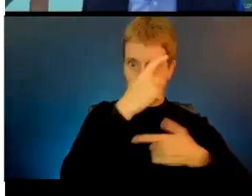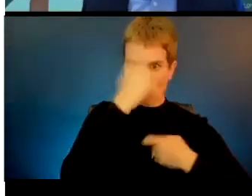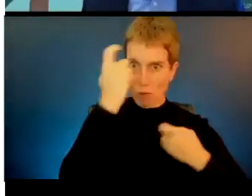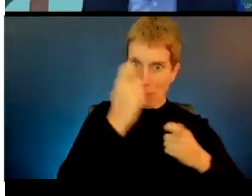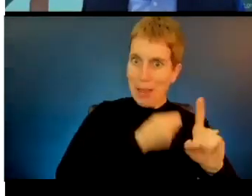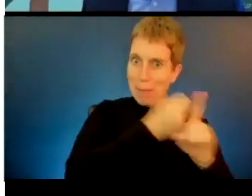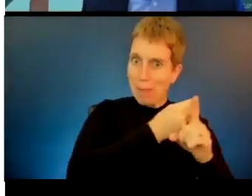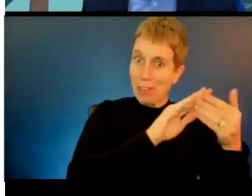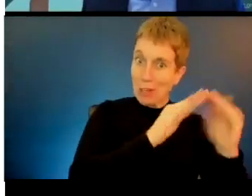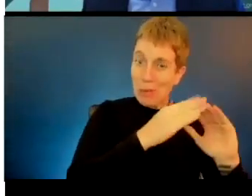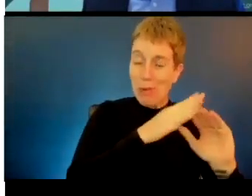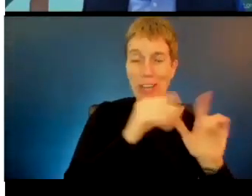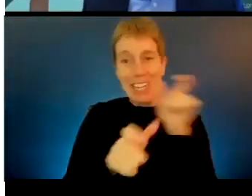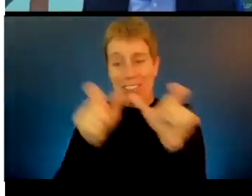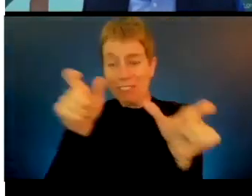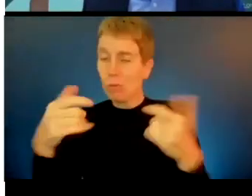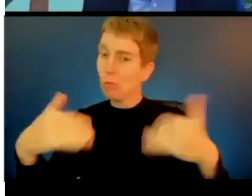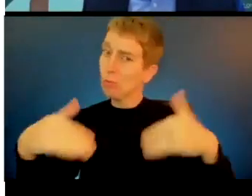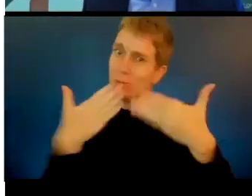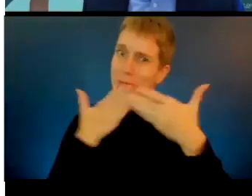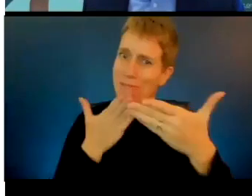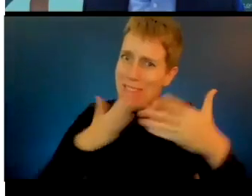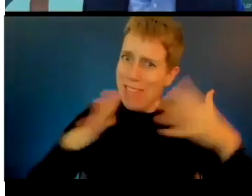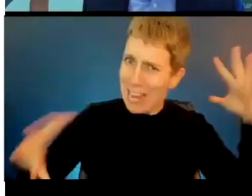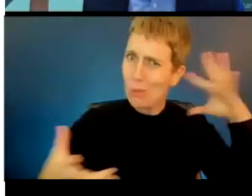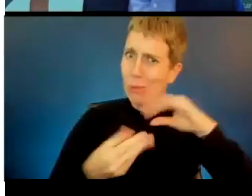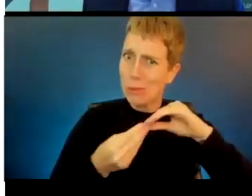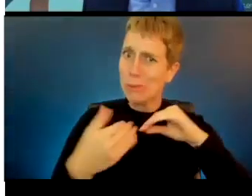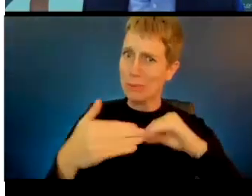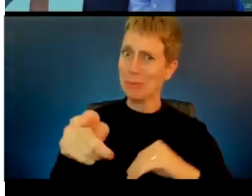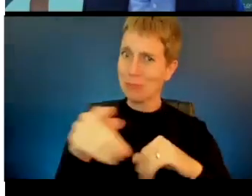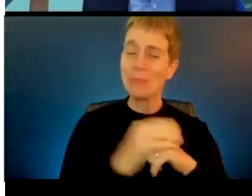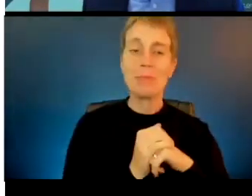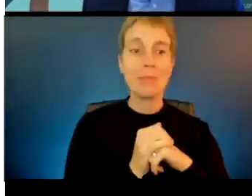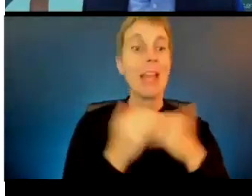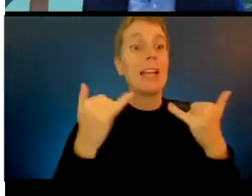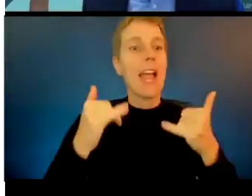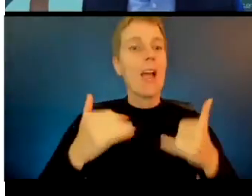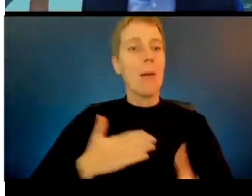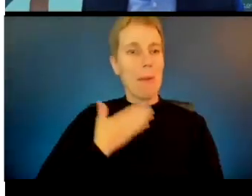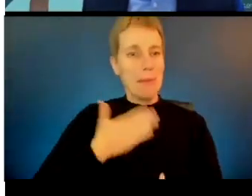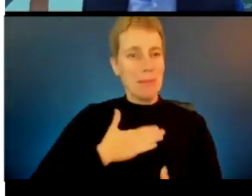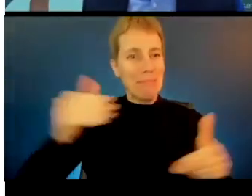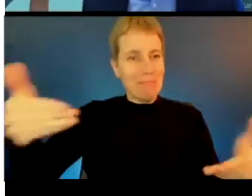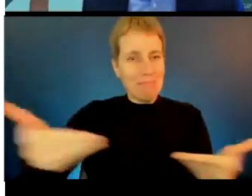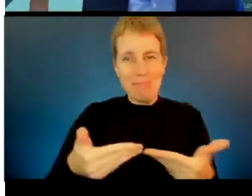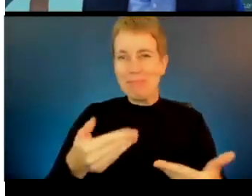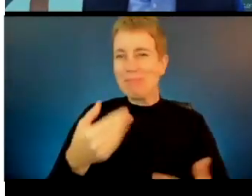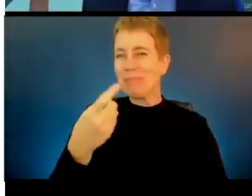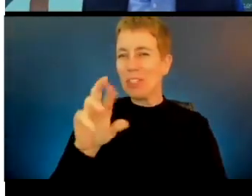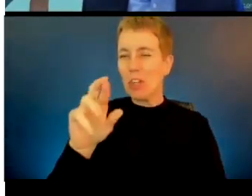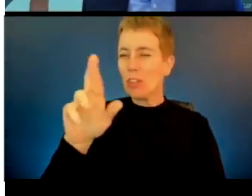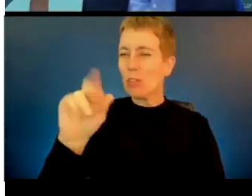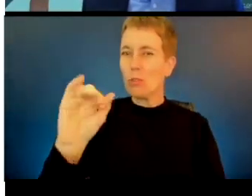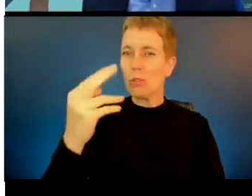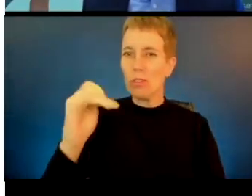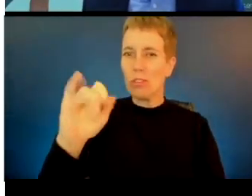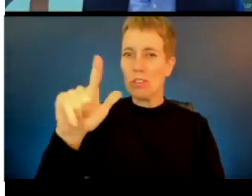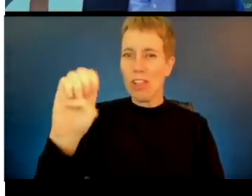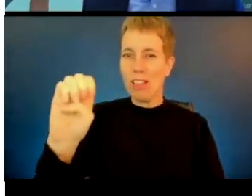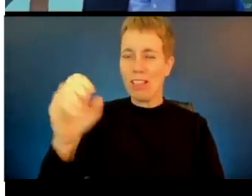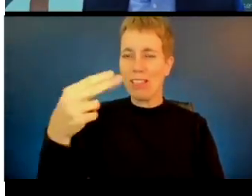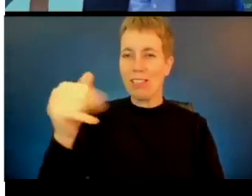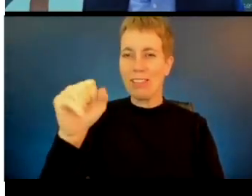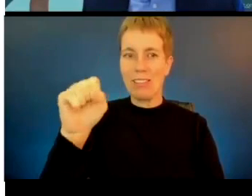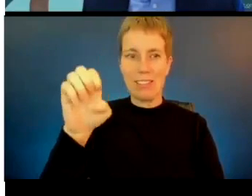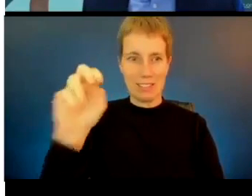so much for sharing that. And now I'm very pleased to introduce Dr. Rochelle Hansen. And she's going to share information about how mass violence events